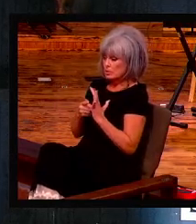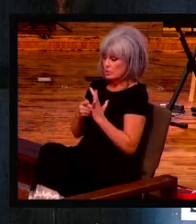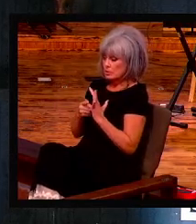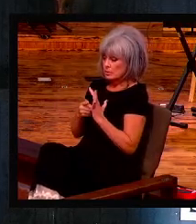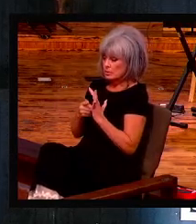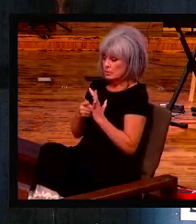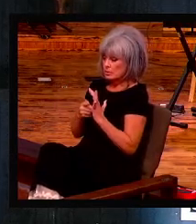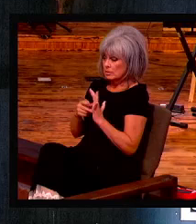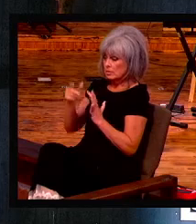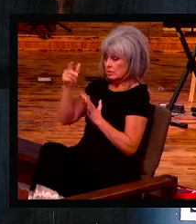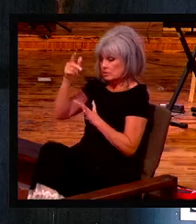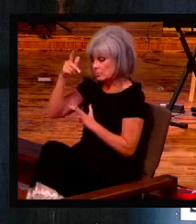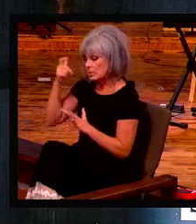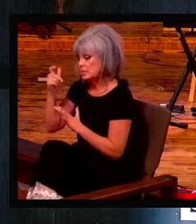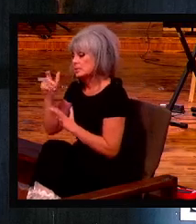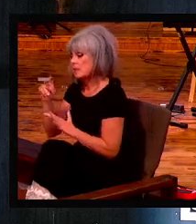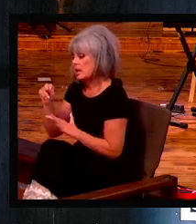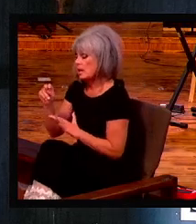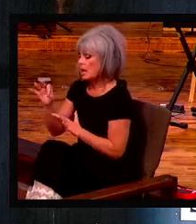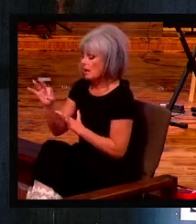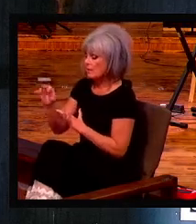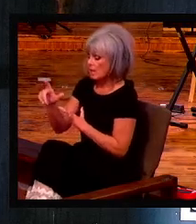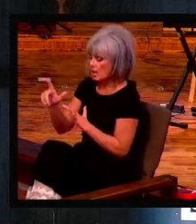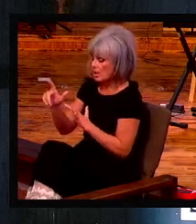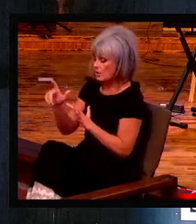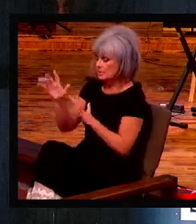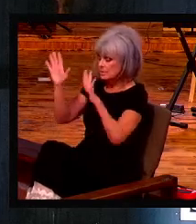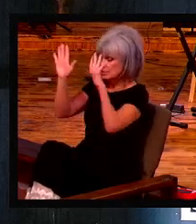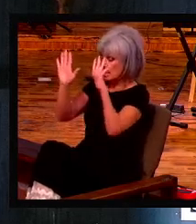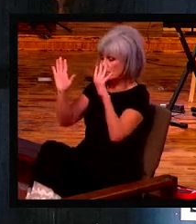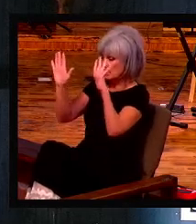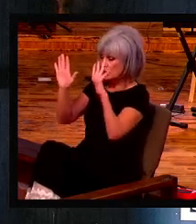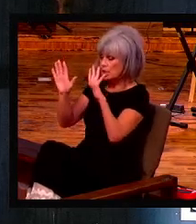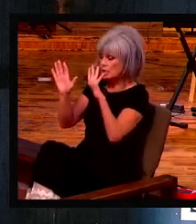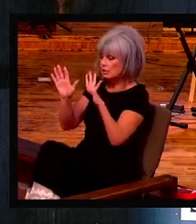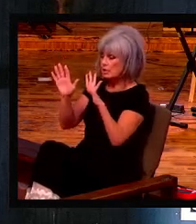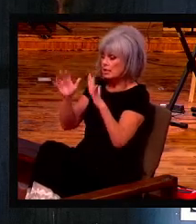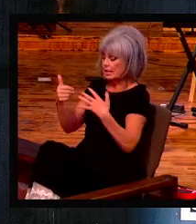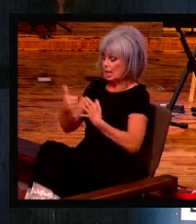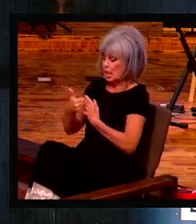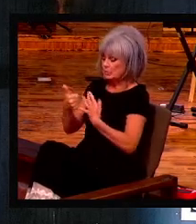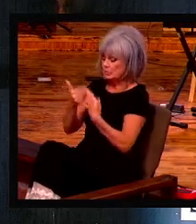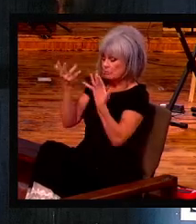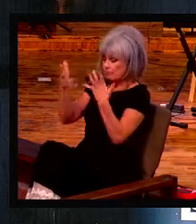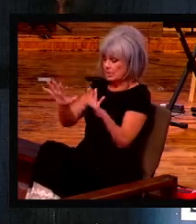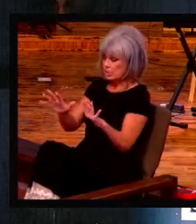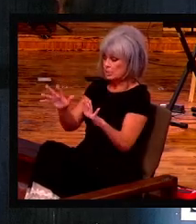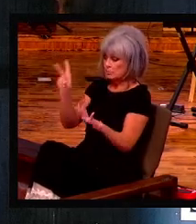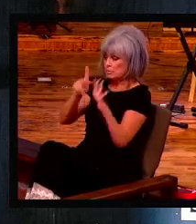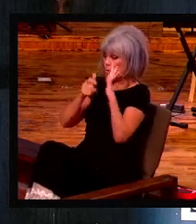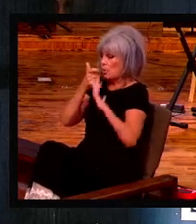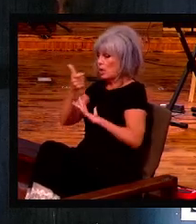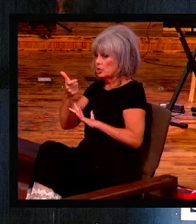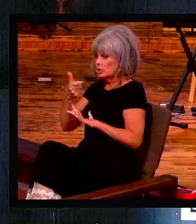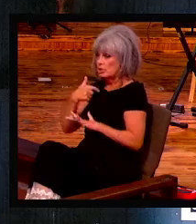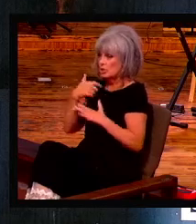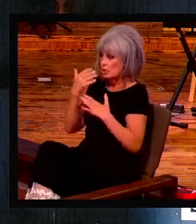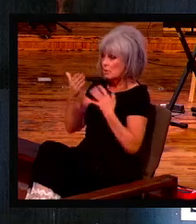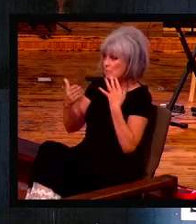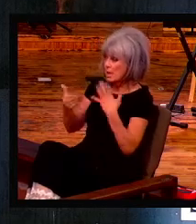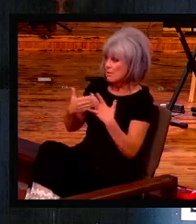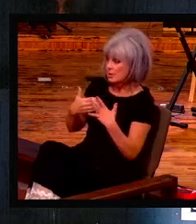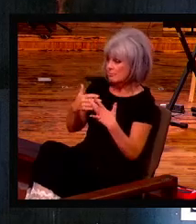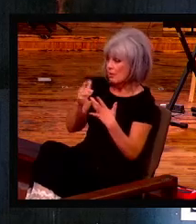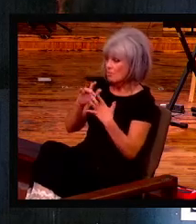on an NFL Sunday, after everybody's done watching the game, Hopefully I can win enough games or maybe even go to the Super Bowl if I'm